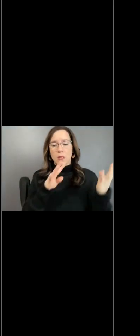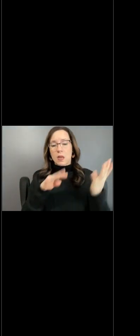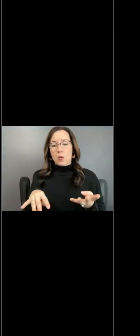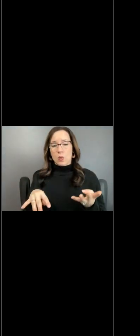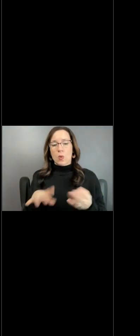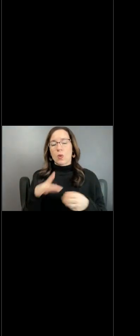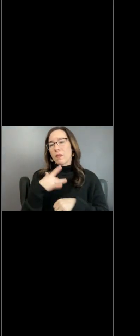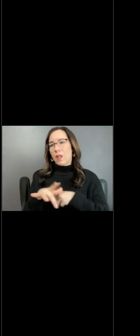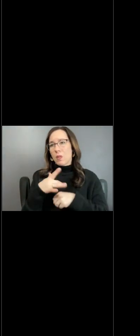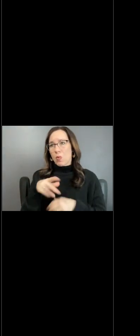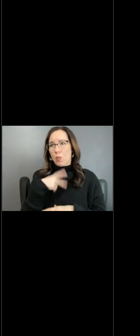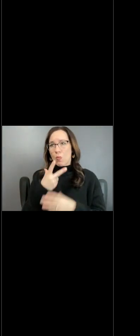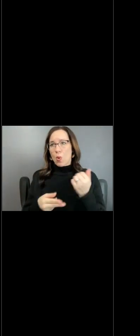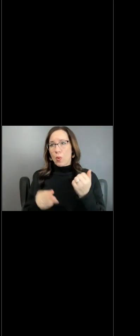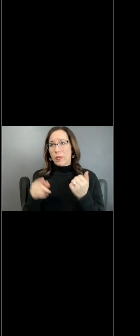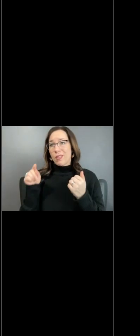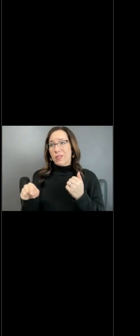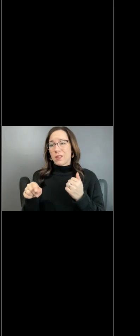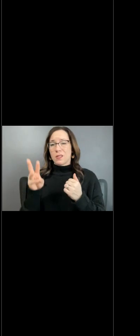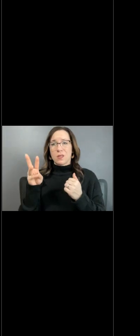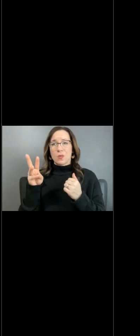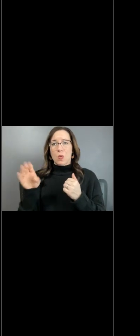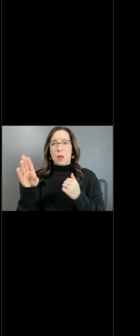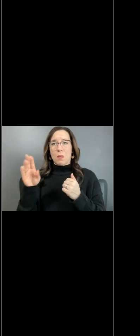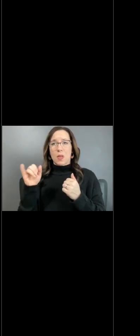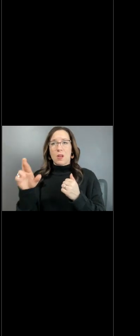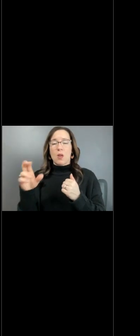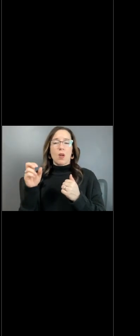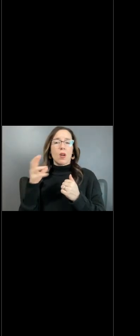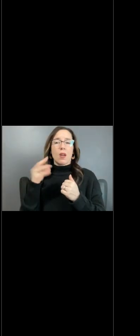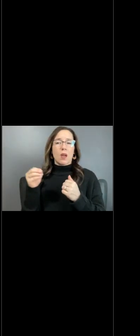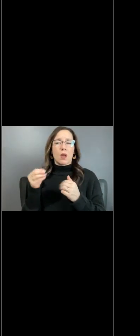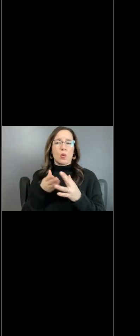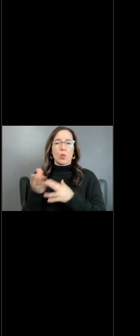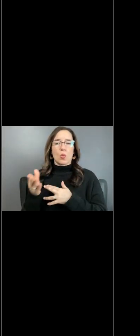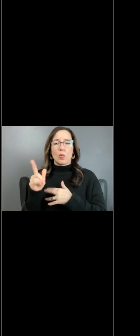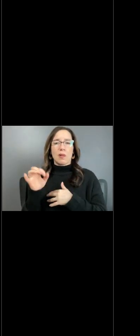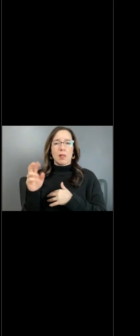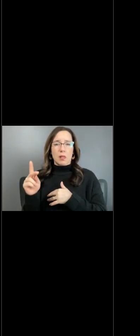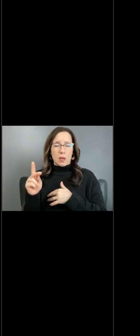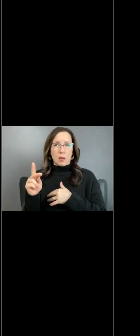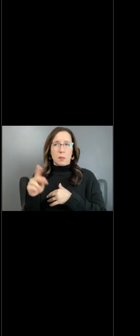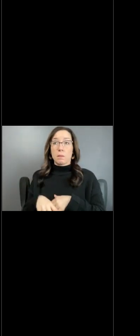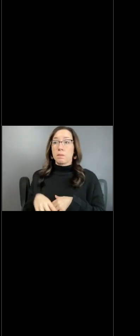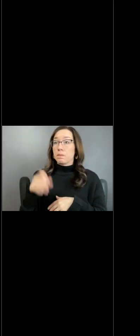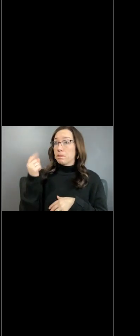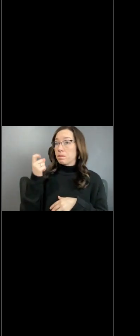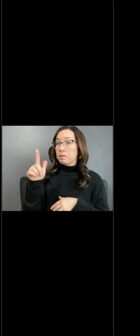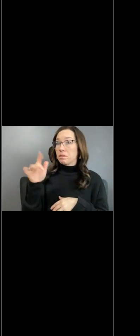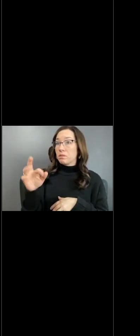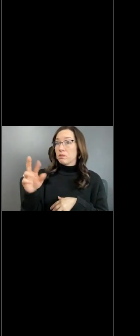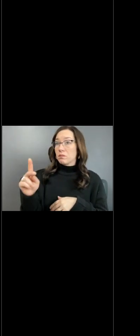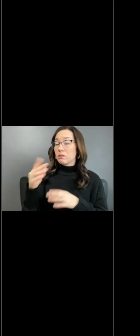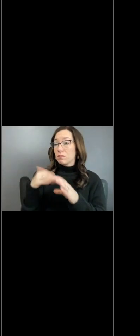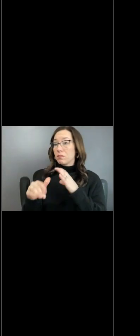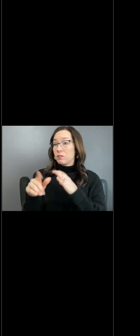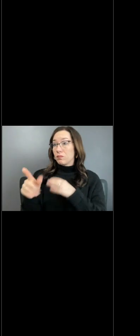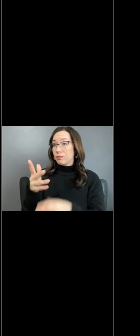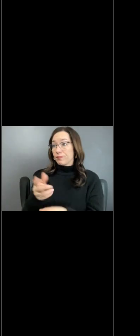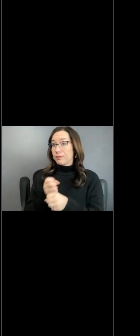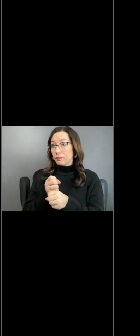available both in this webinar and through a link, the link email that you received